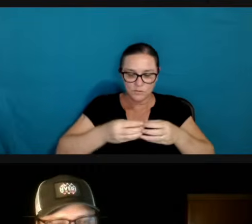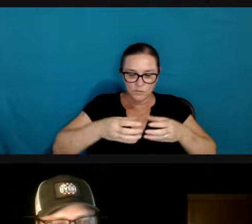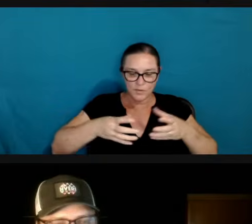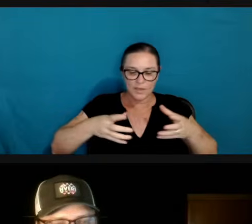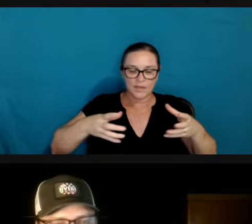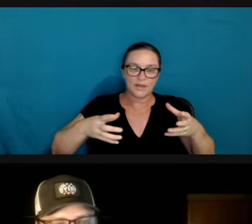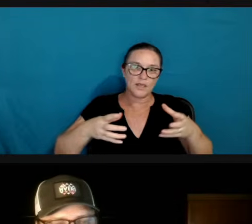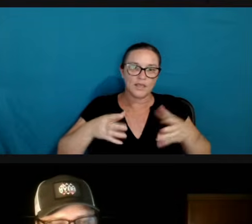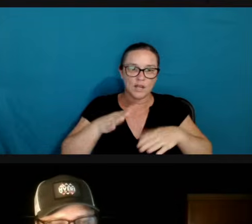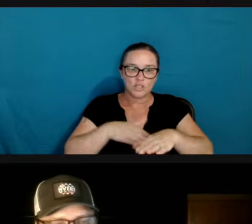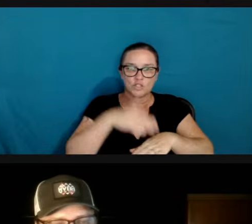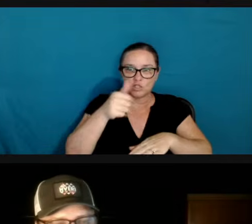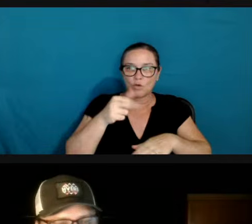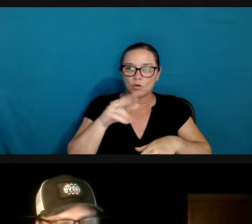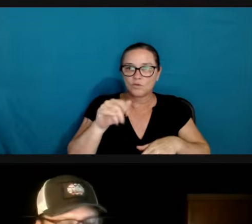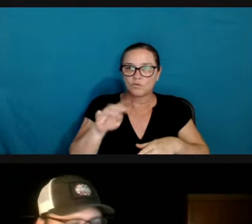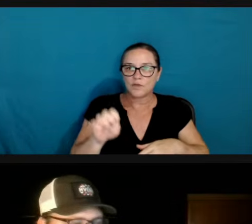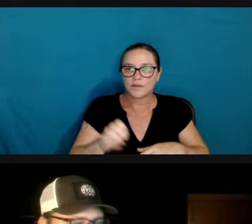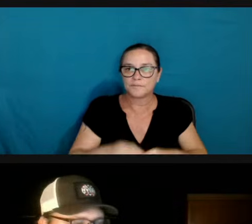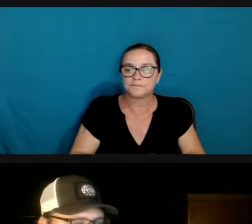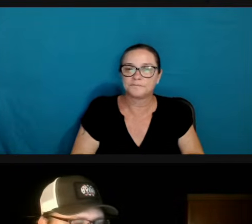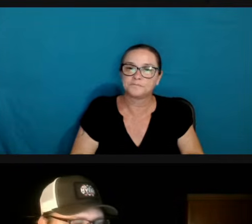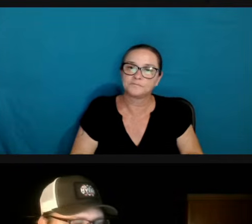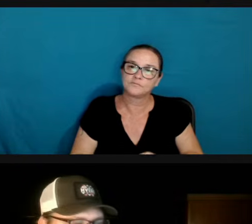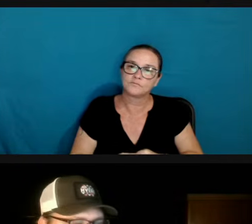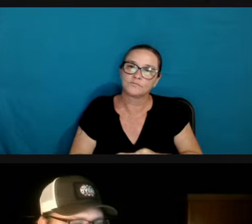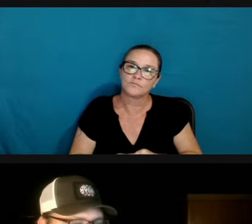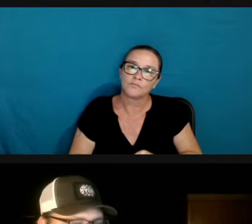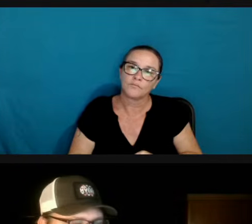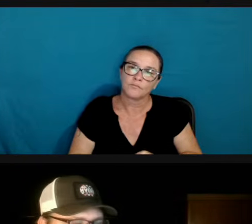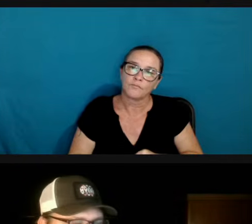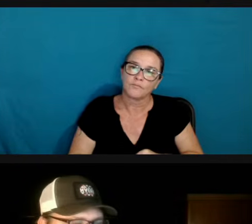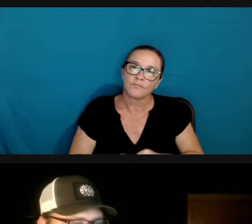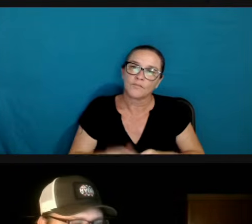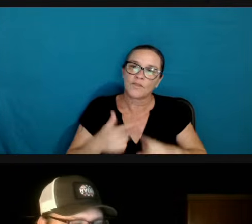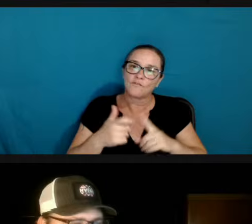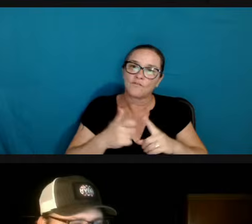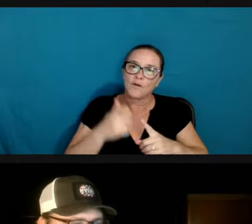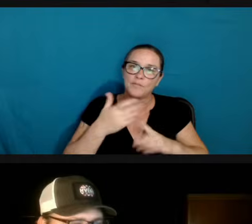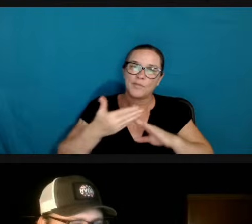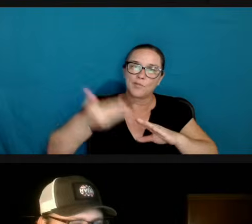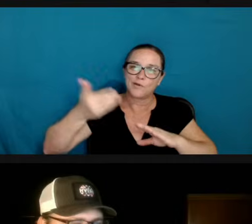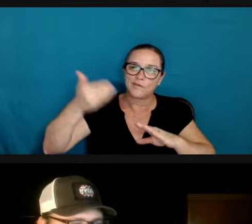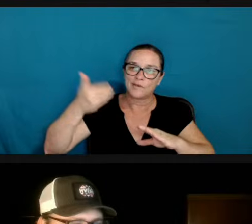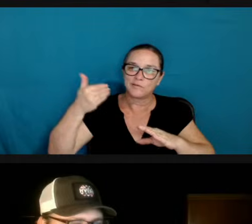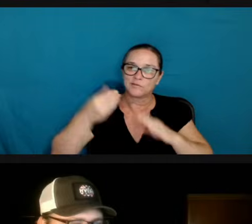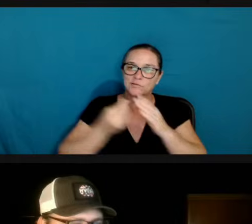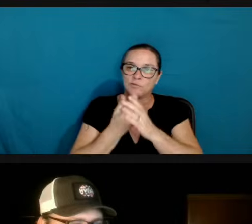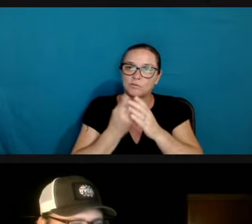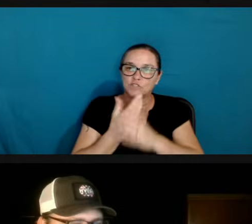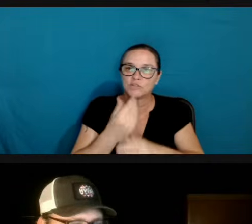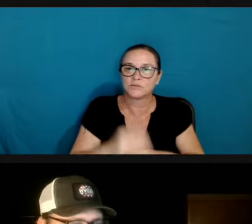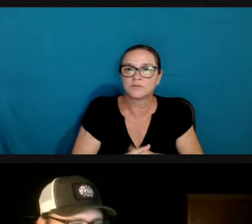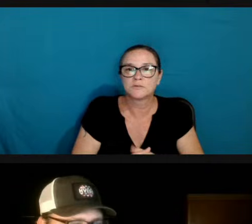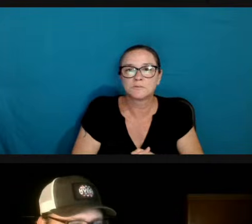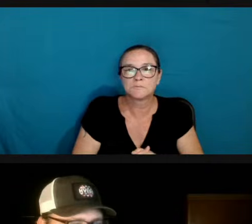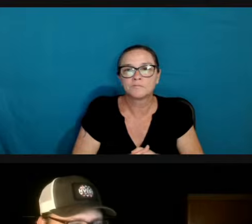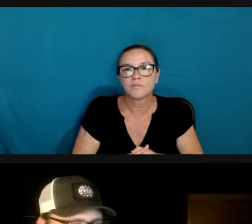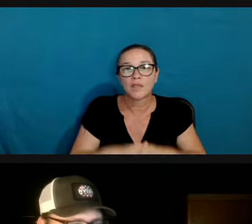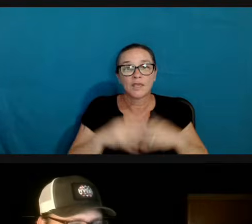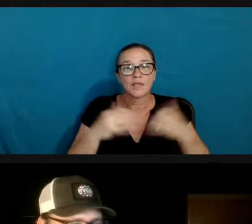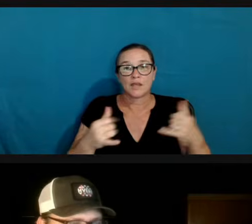seen in previous summit eruption eras. So, all right, let's move on to earthquakes